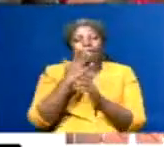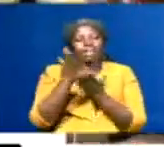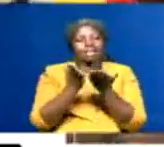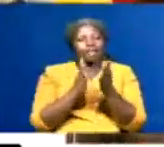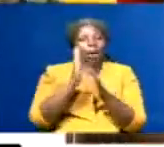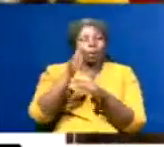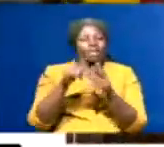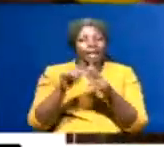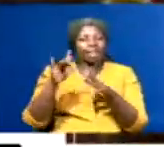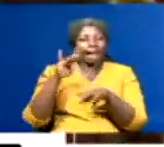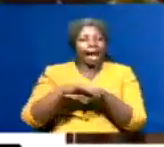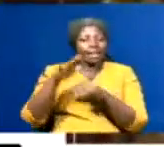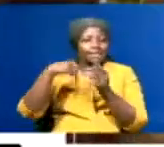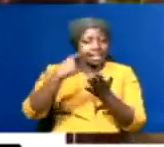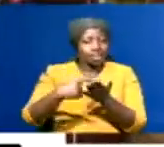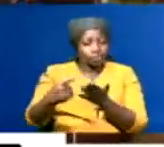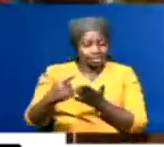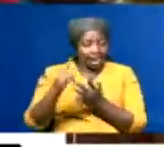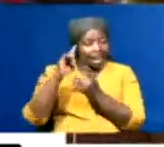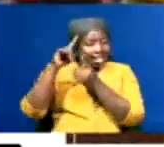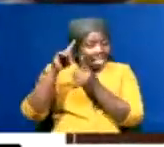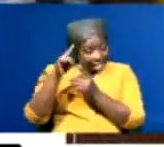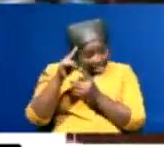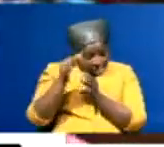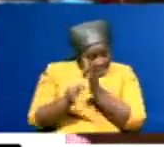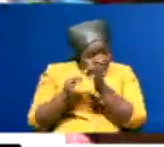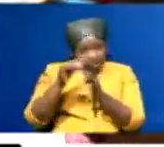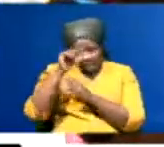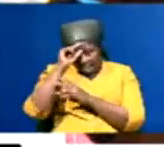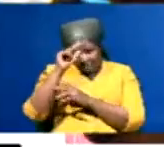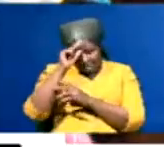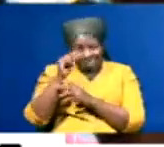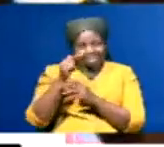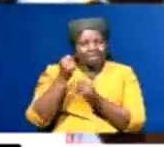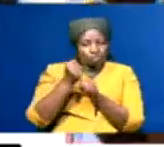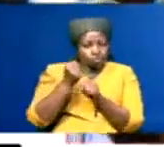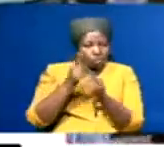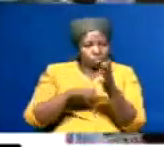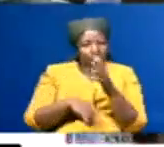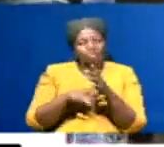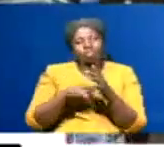as next week unless the government meets the so-called irreducible minimums. Kamchimenza for the Legends Edition.